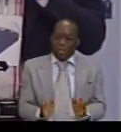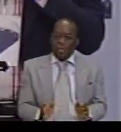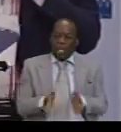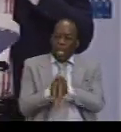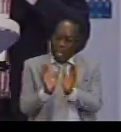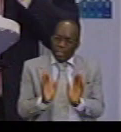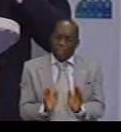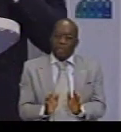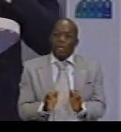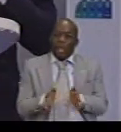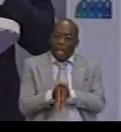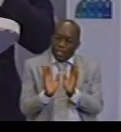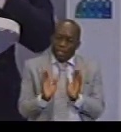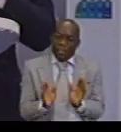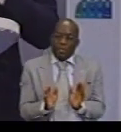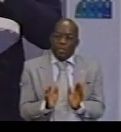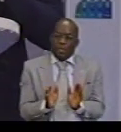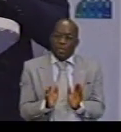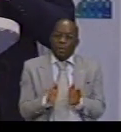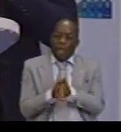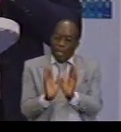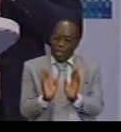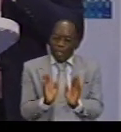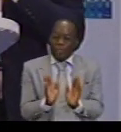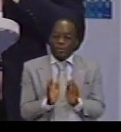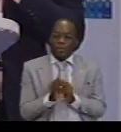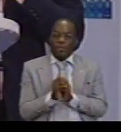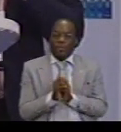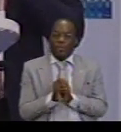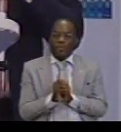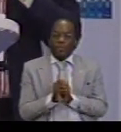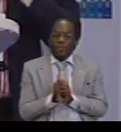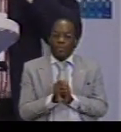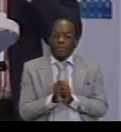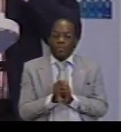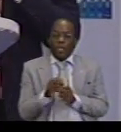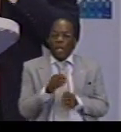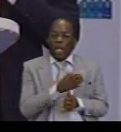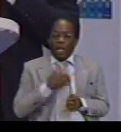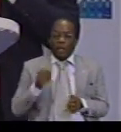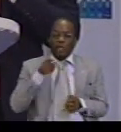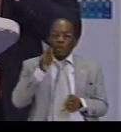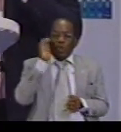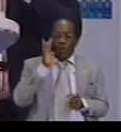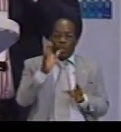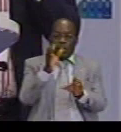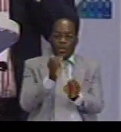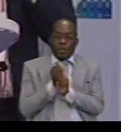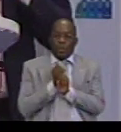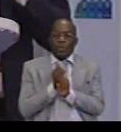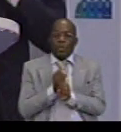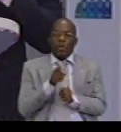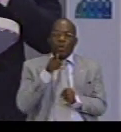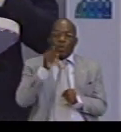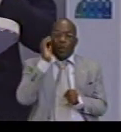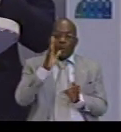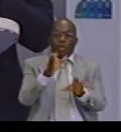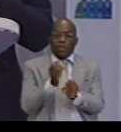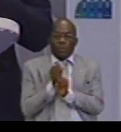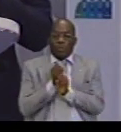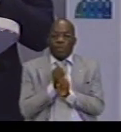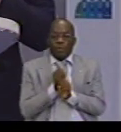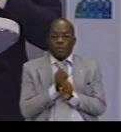Ask. Ask. Ask. And you will receive. You will receive.